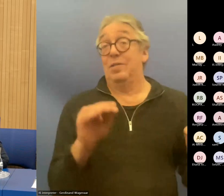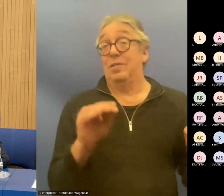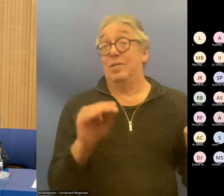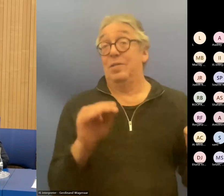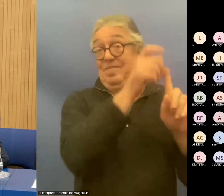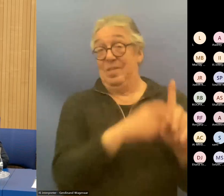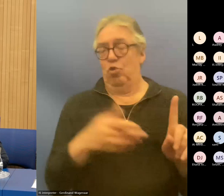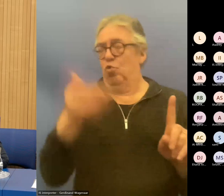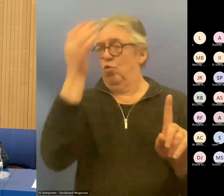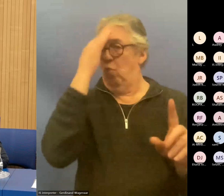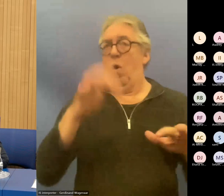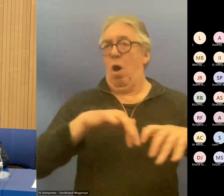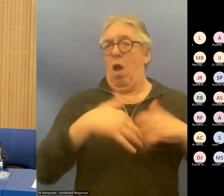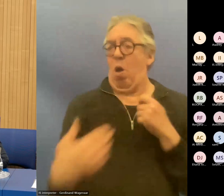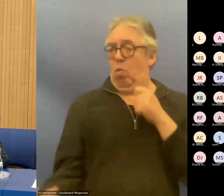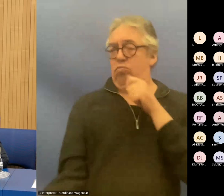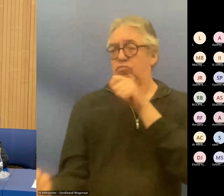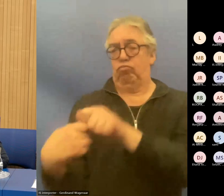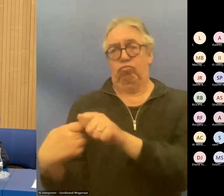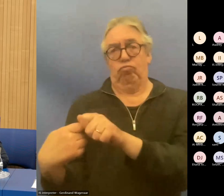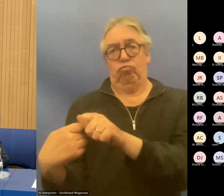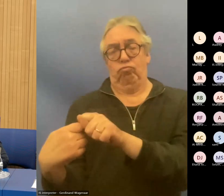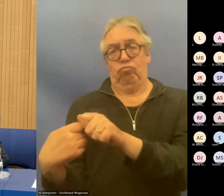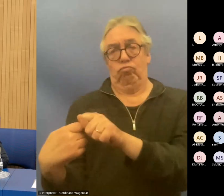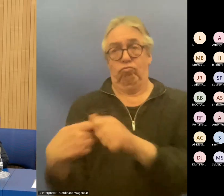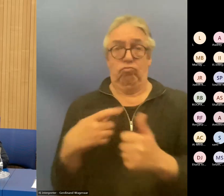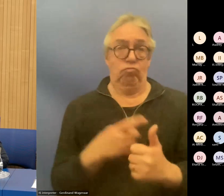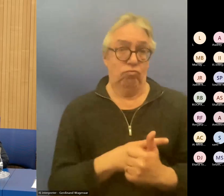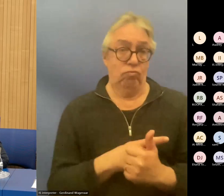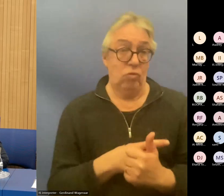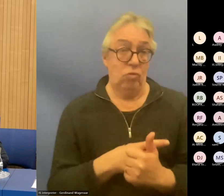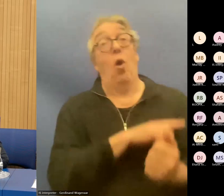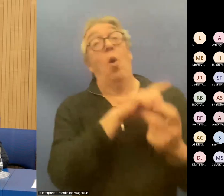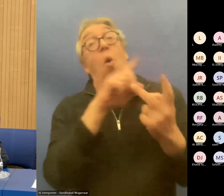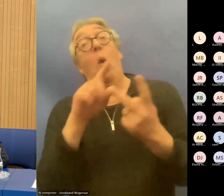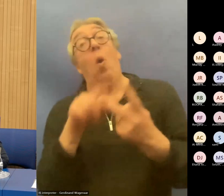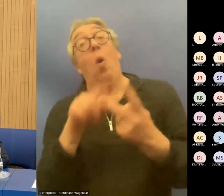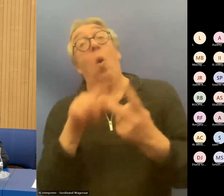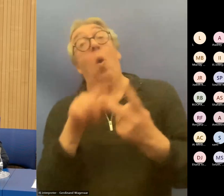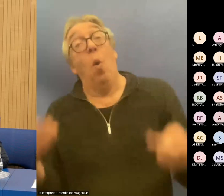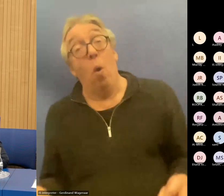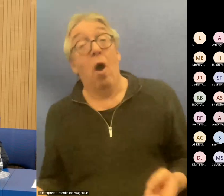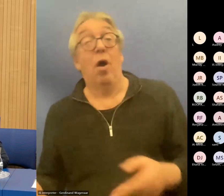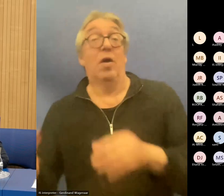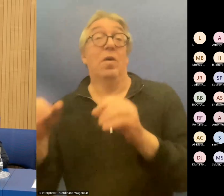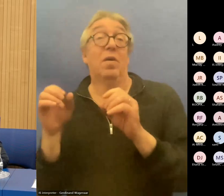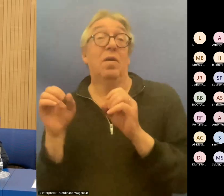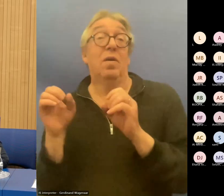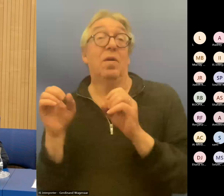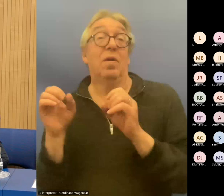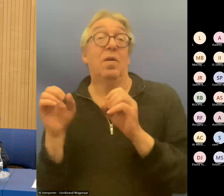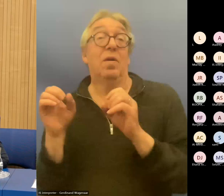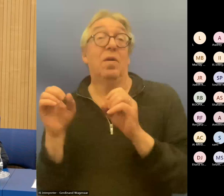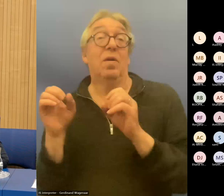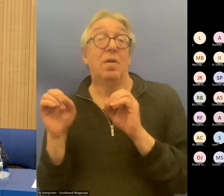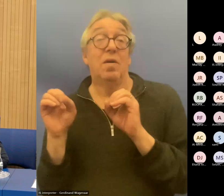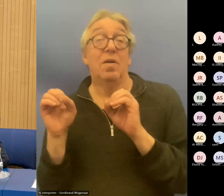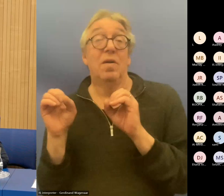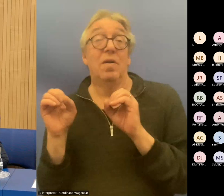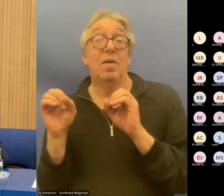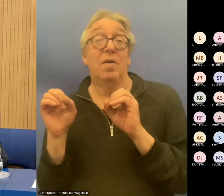guideline that how far he can adapt in the classroom. Another is the education materials is ranges quite a high level, which